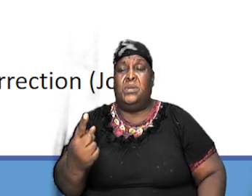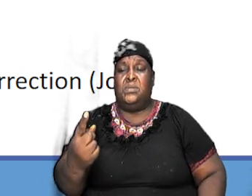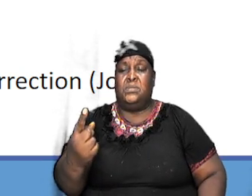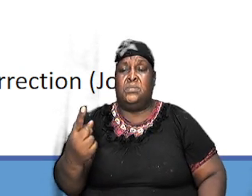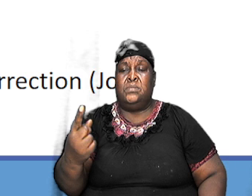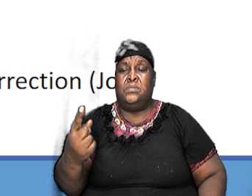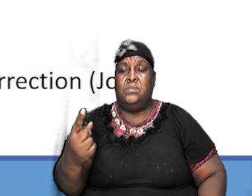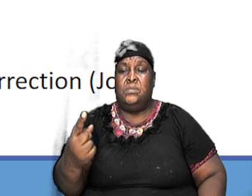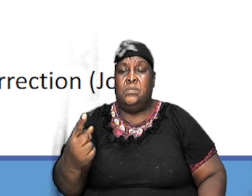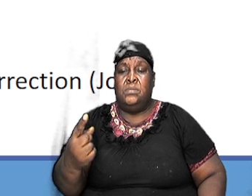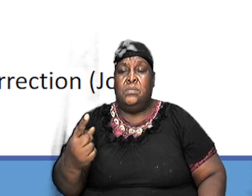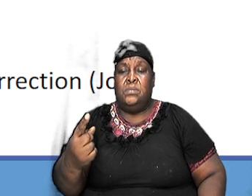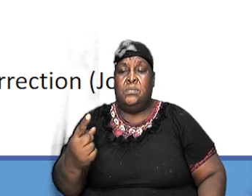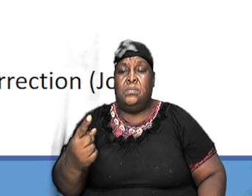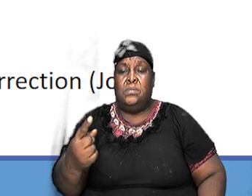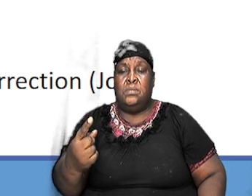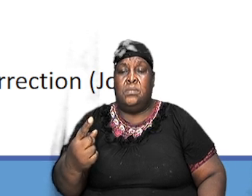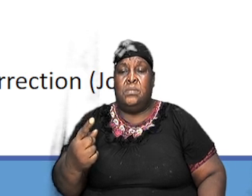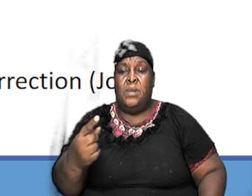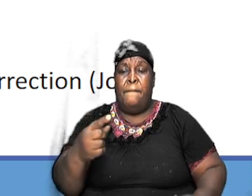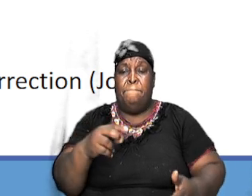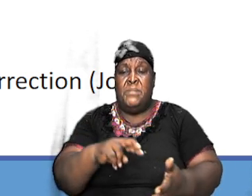each one of them presented